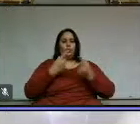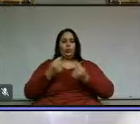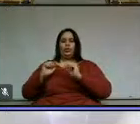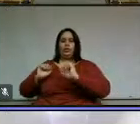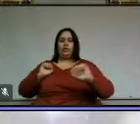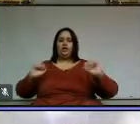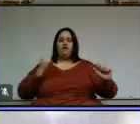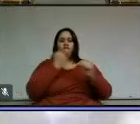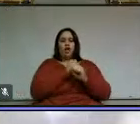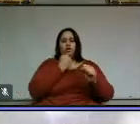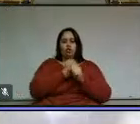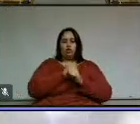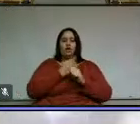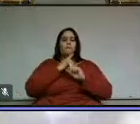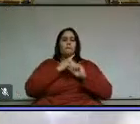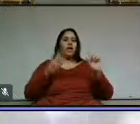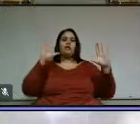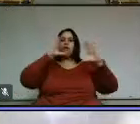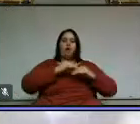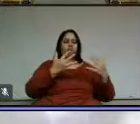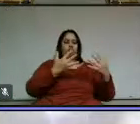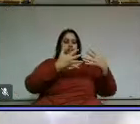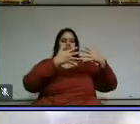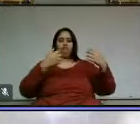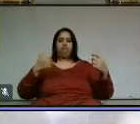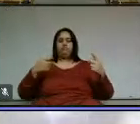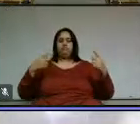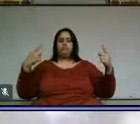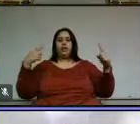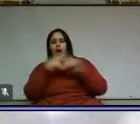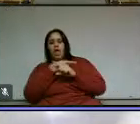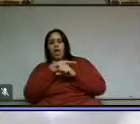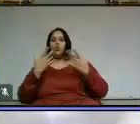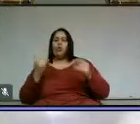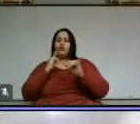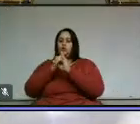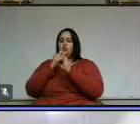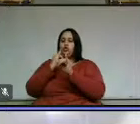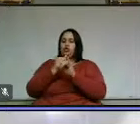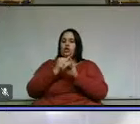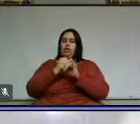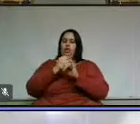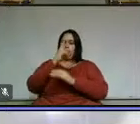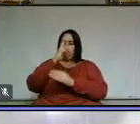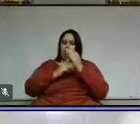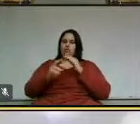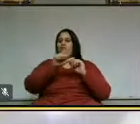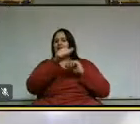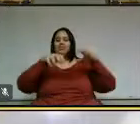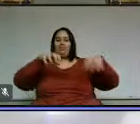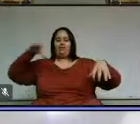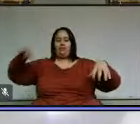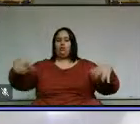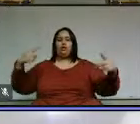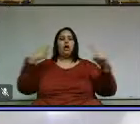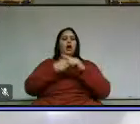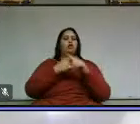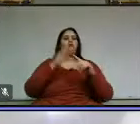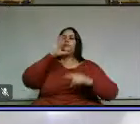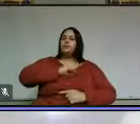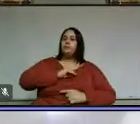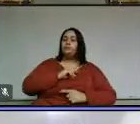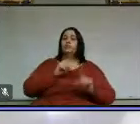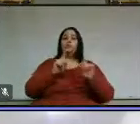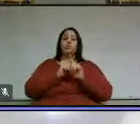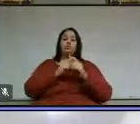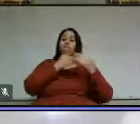not encroach on the geographical, functional, and institutional integrity of government in another sphere. They're also duty-bound